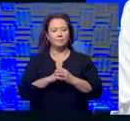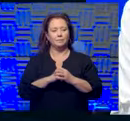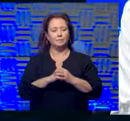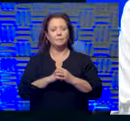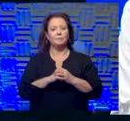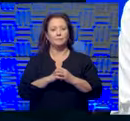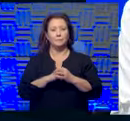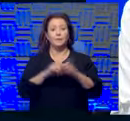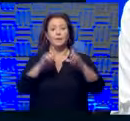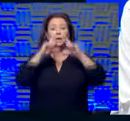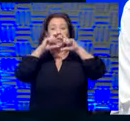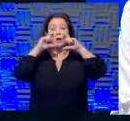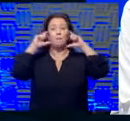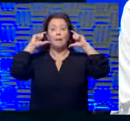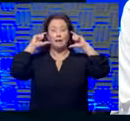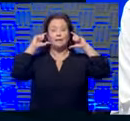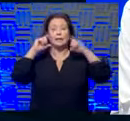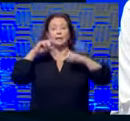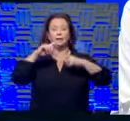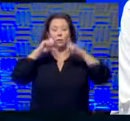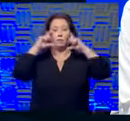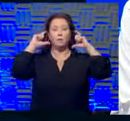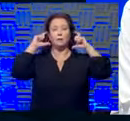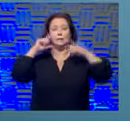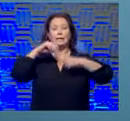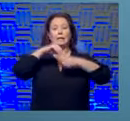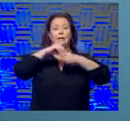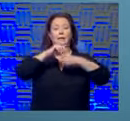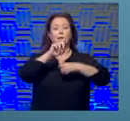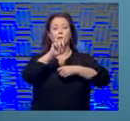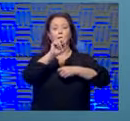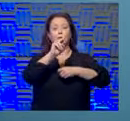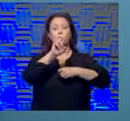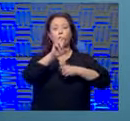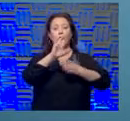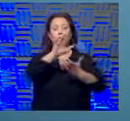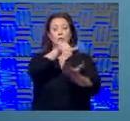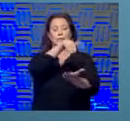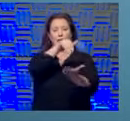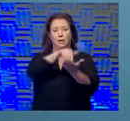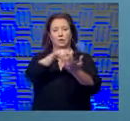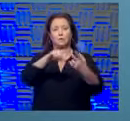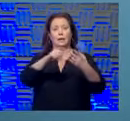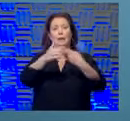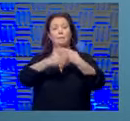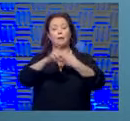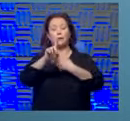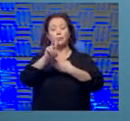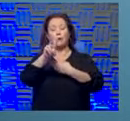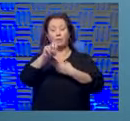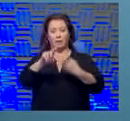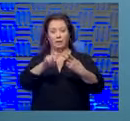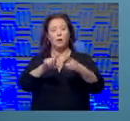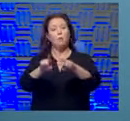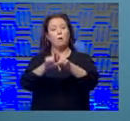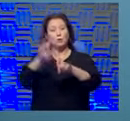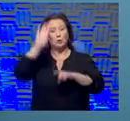wearing masks inside our donor centers and inside our blood drives. Additionally, we are doing temperature checks at the